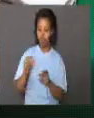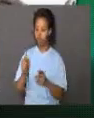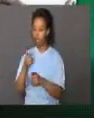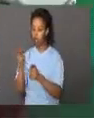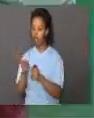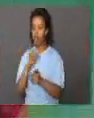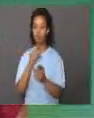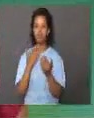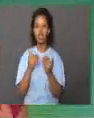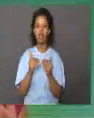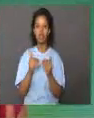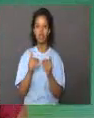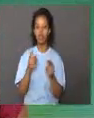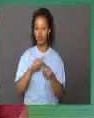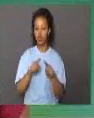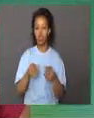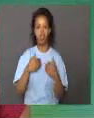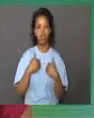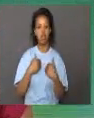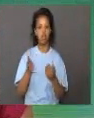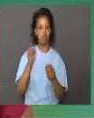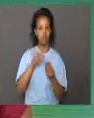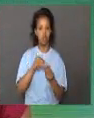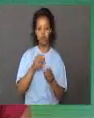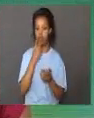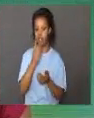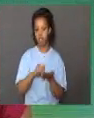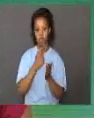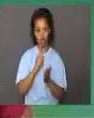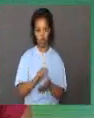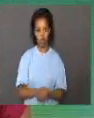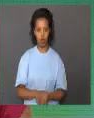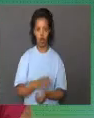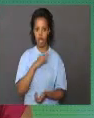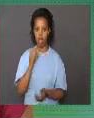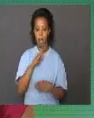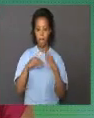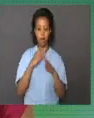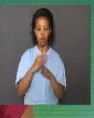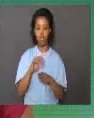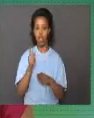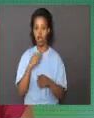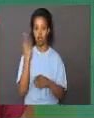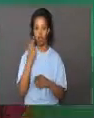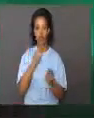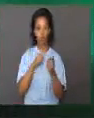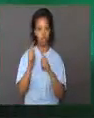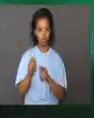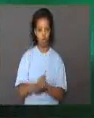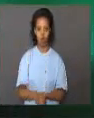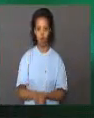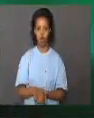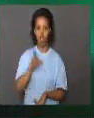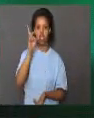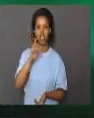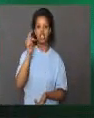area. A few other common tools that biologists use are